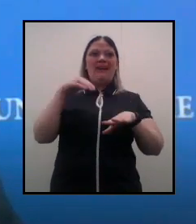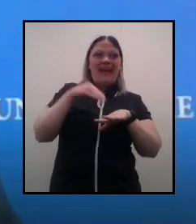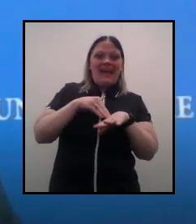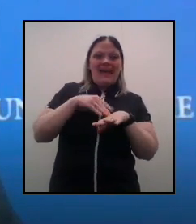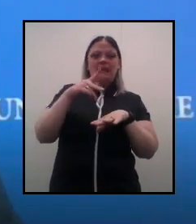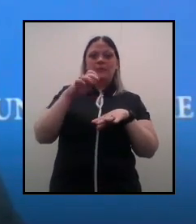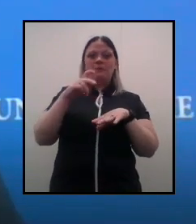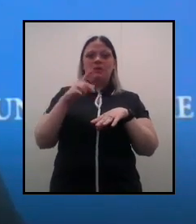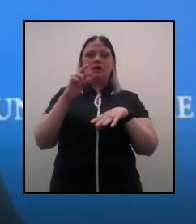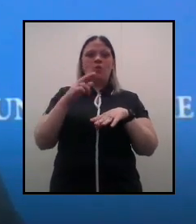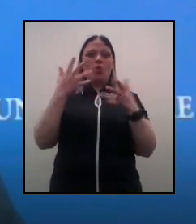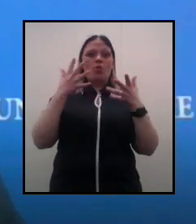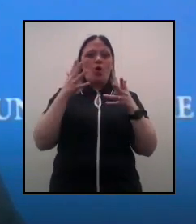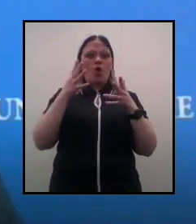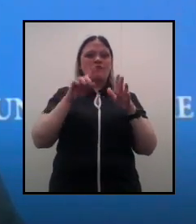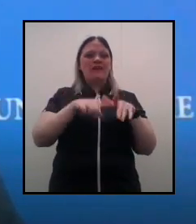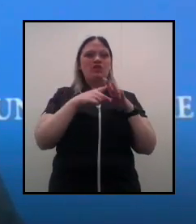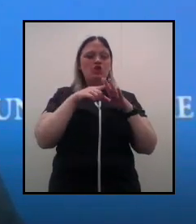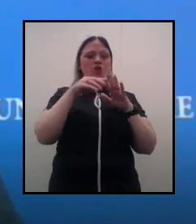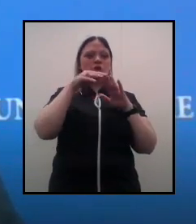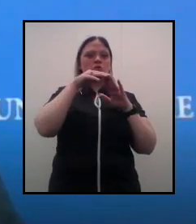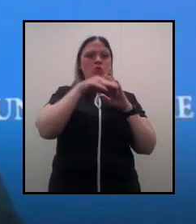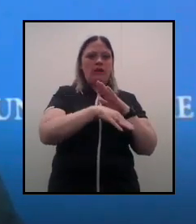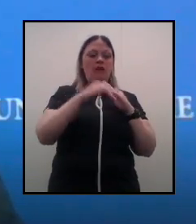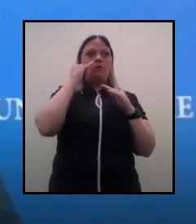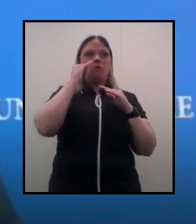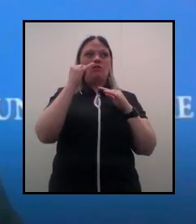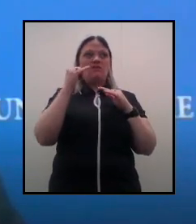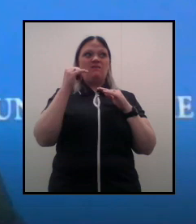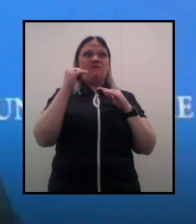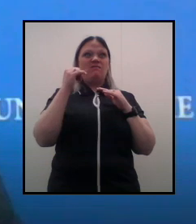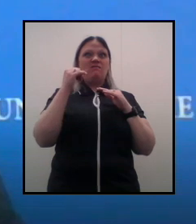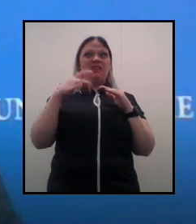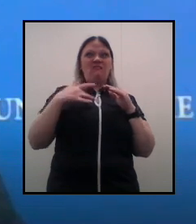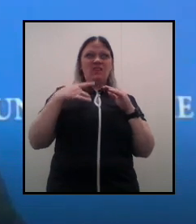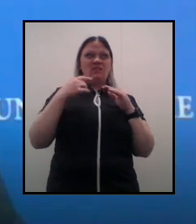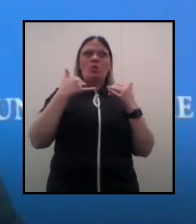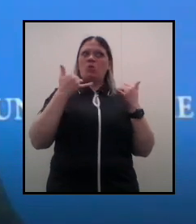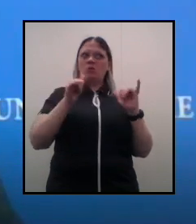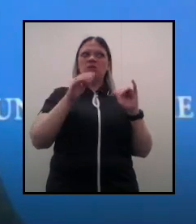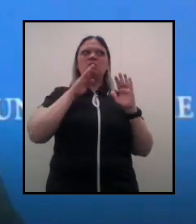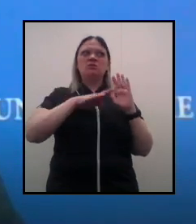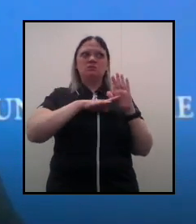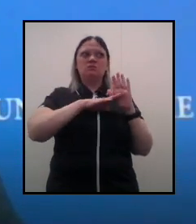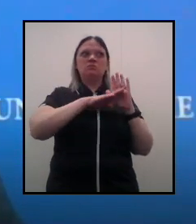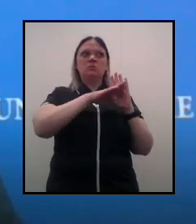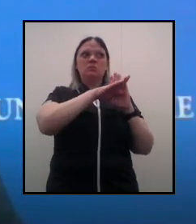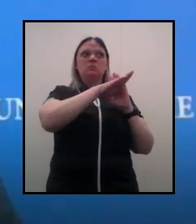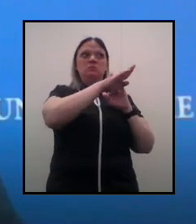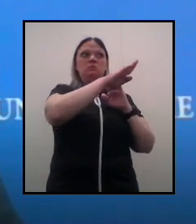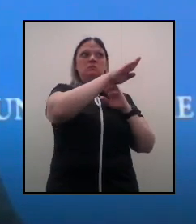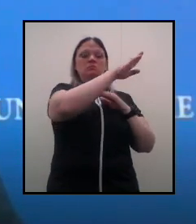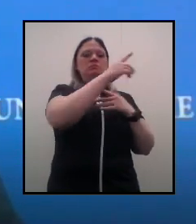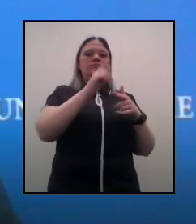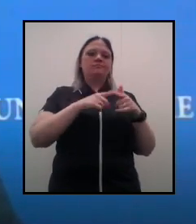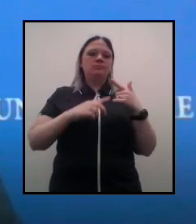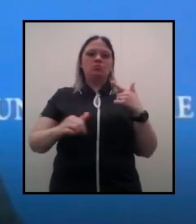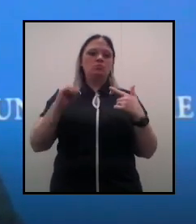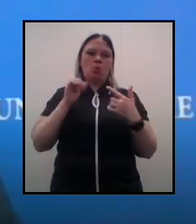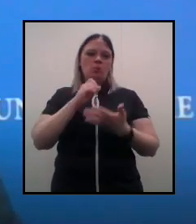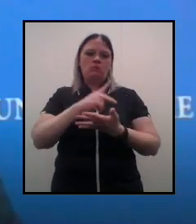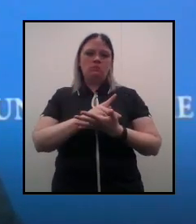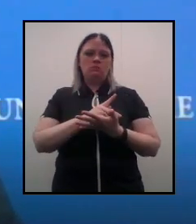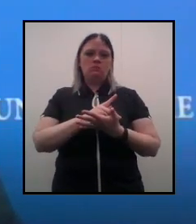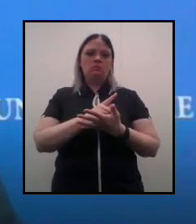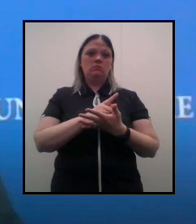going down. If they feel that we're continuing to go up, I know they won't do it. We've been pretty flat, as we